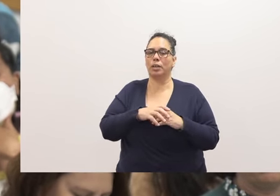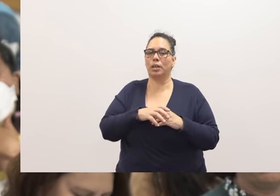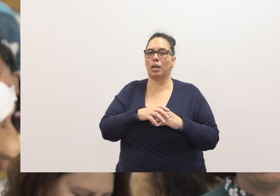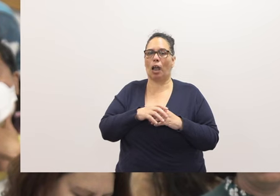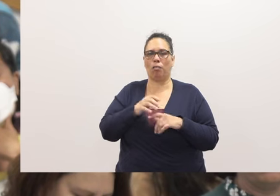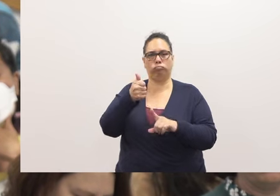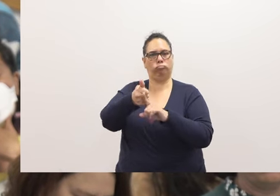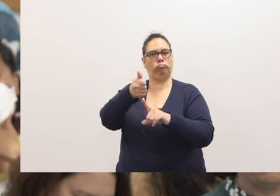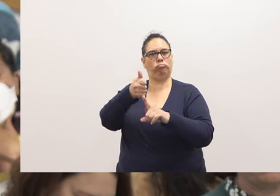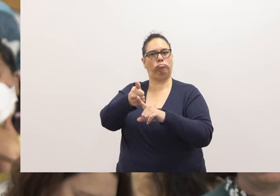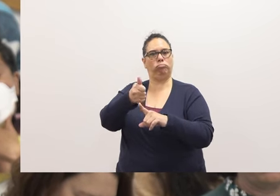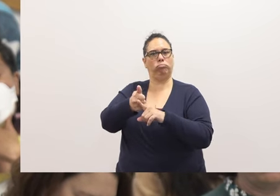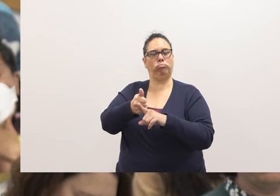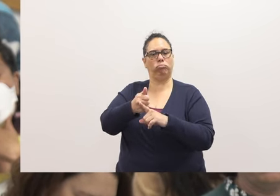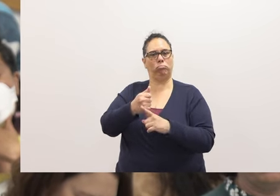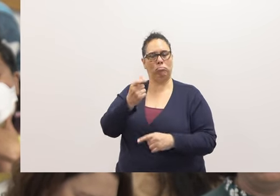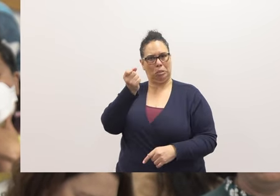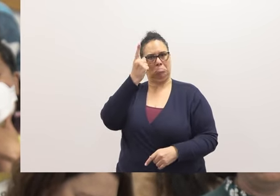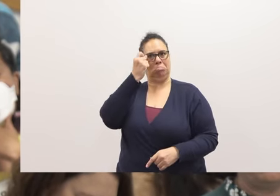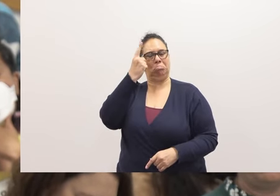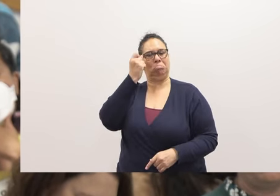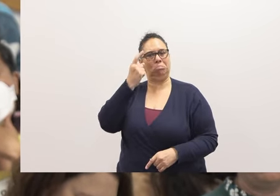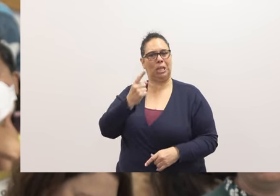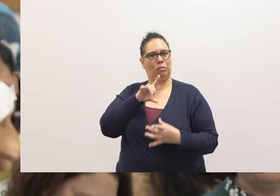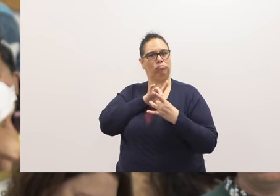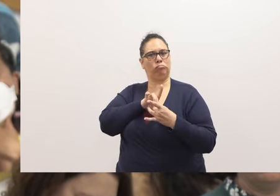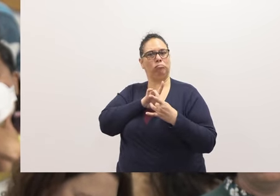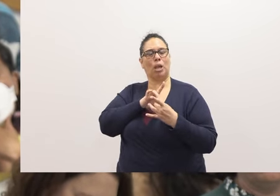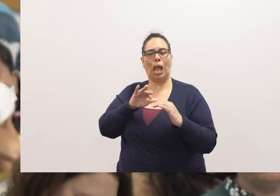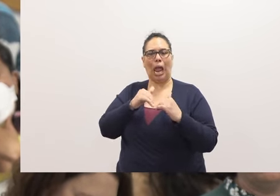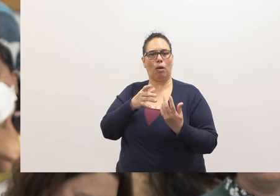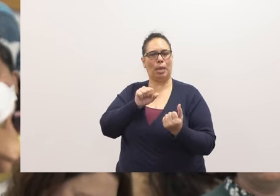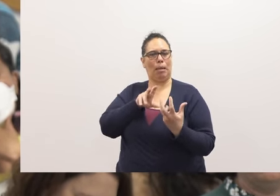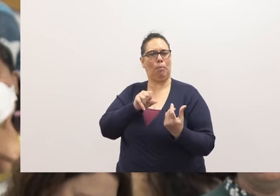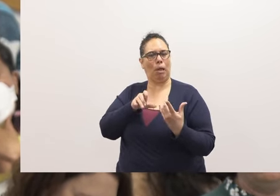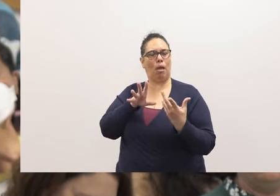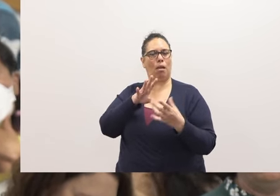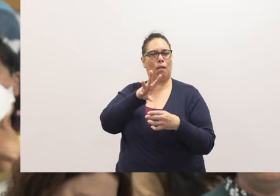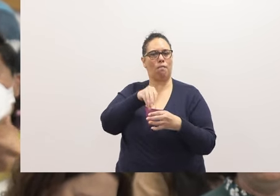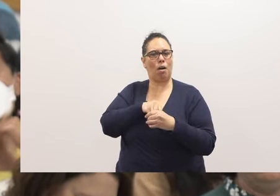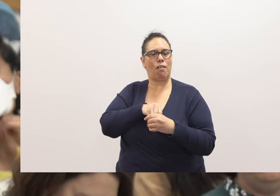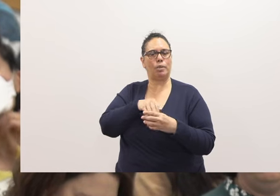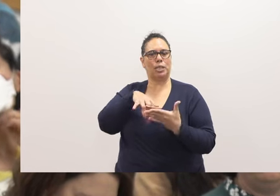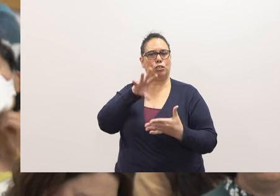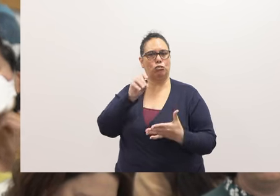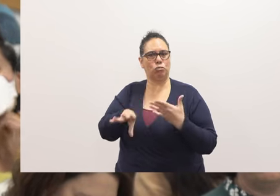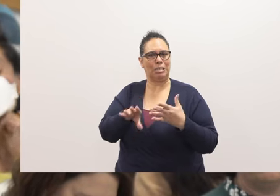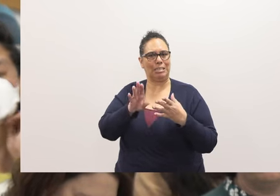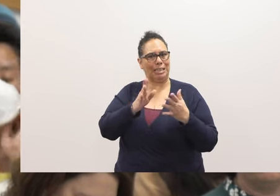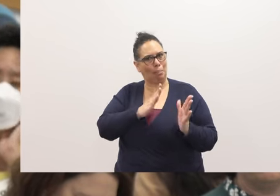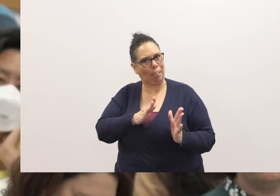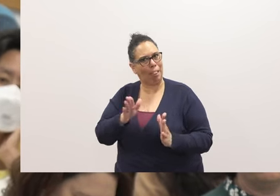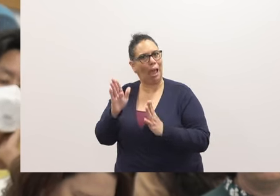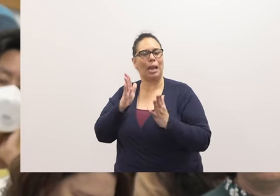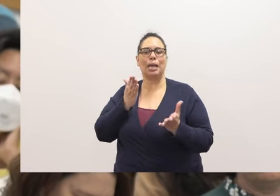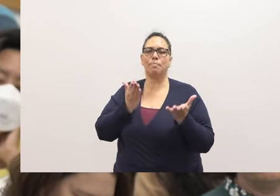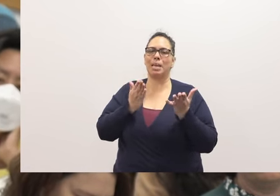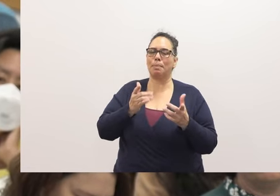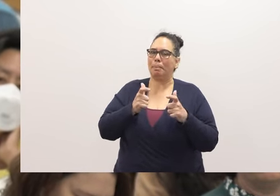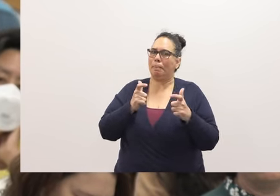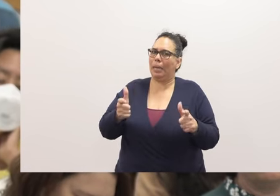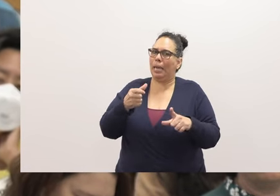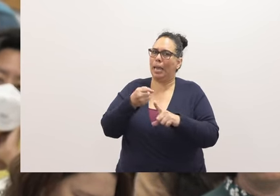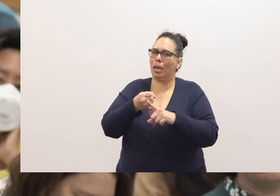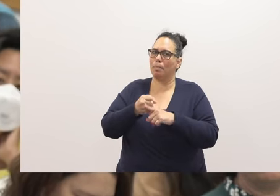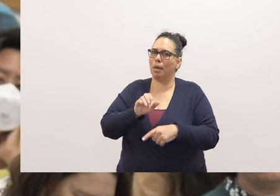autonomy, competence, and relatedness, and how the input and involvement of students in the planning might have a bigger impact